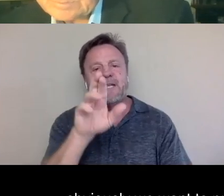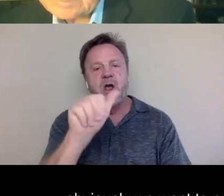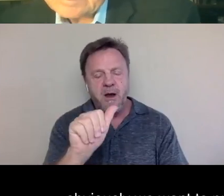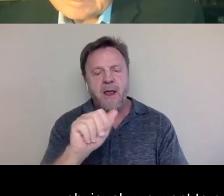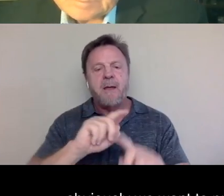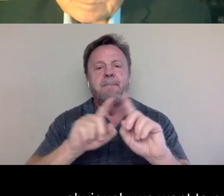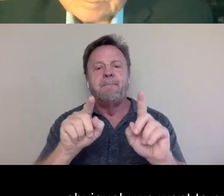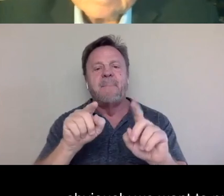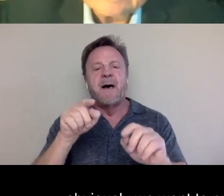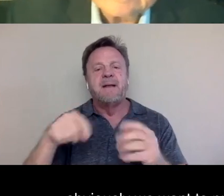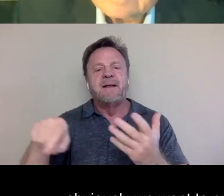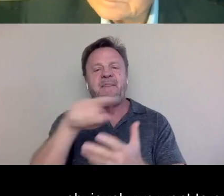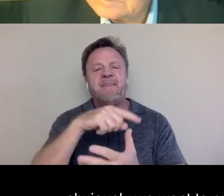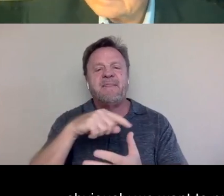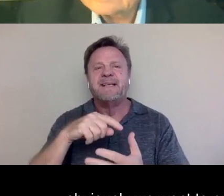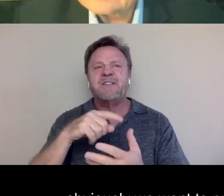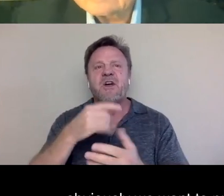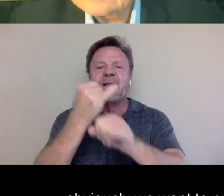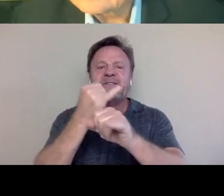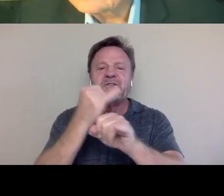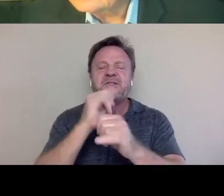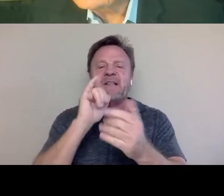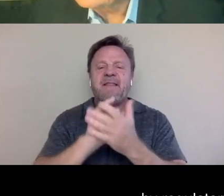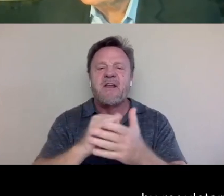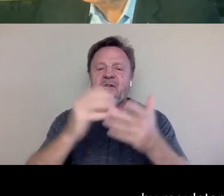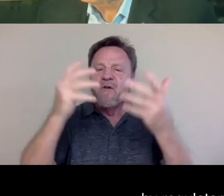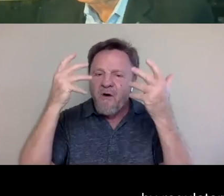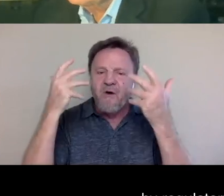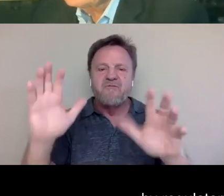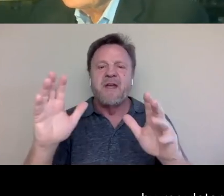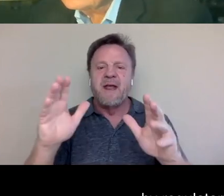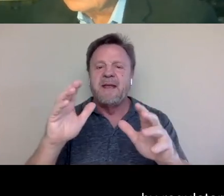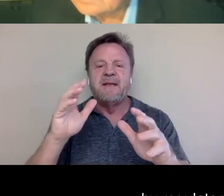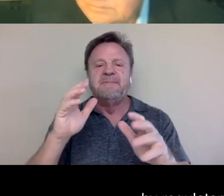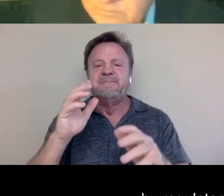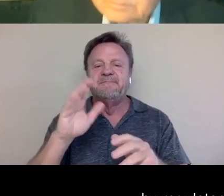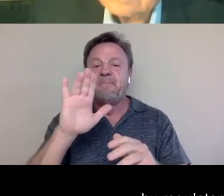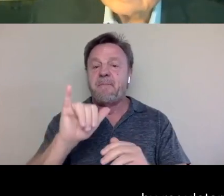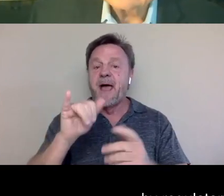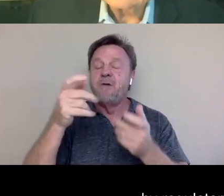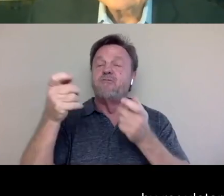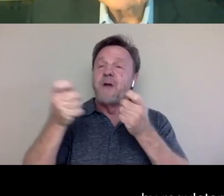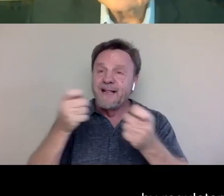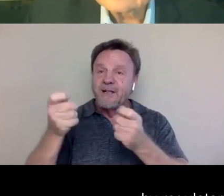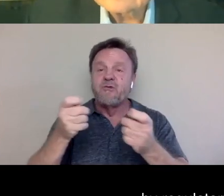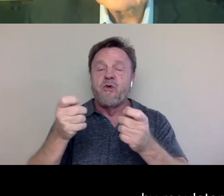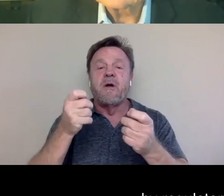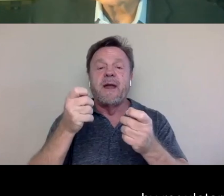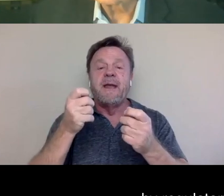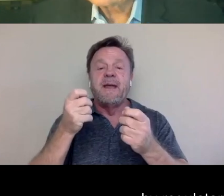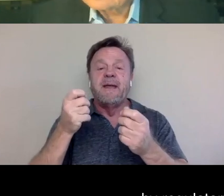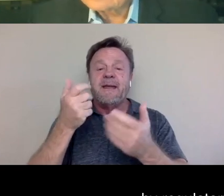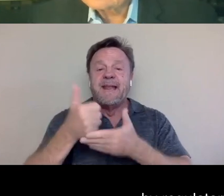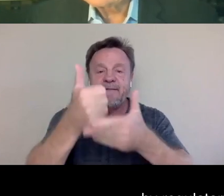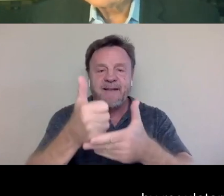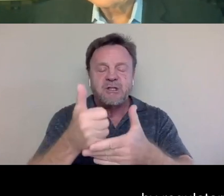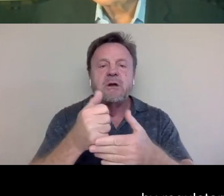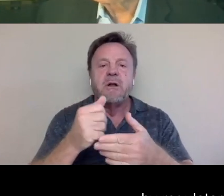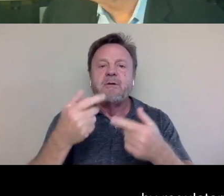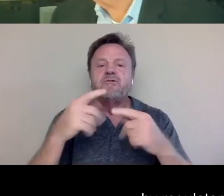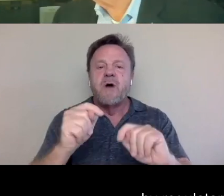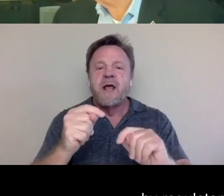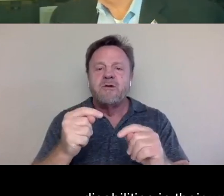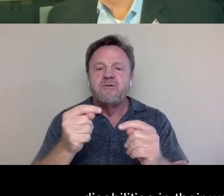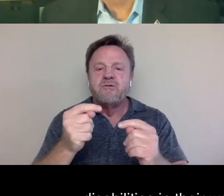are, institutions that are already by regulatory intervention, trying to promote